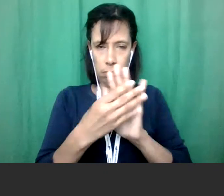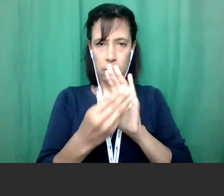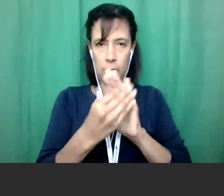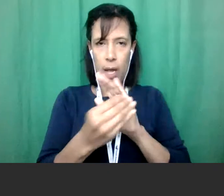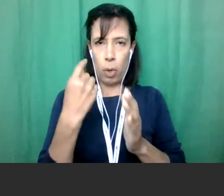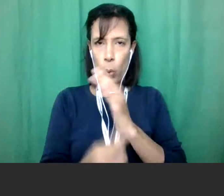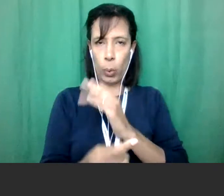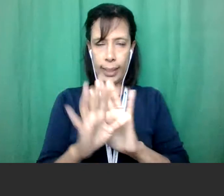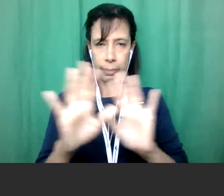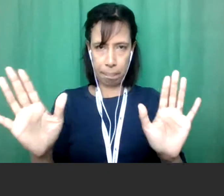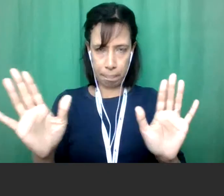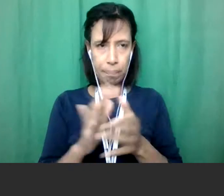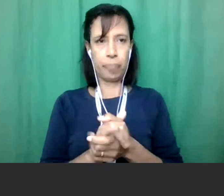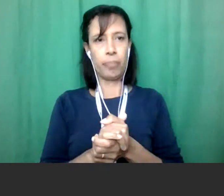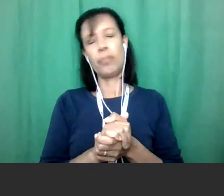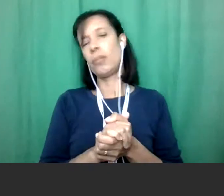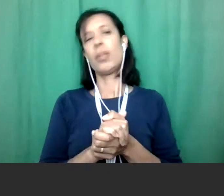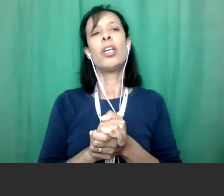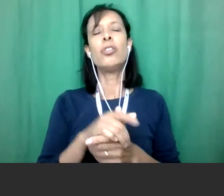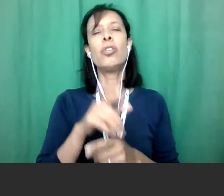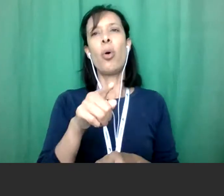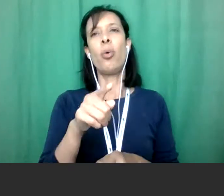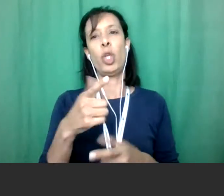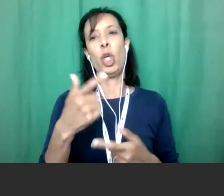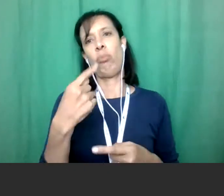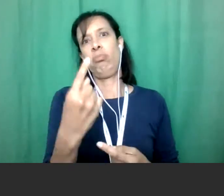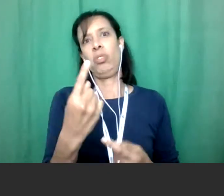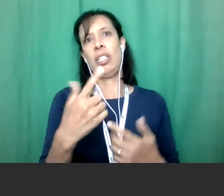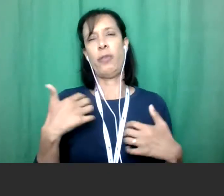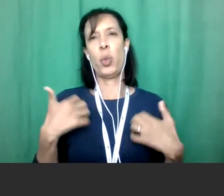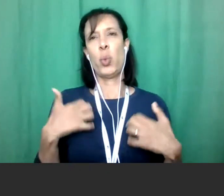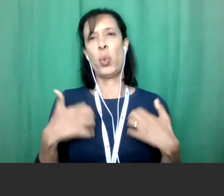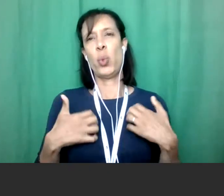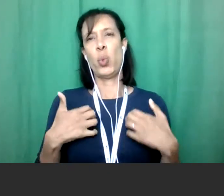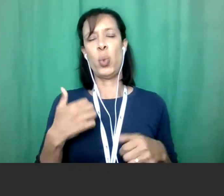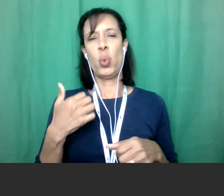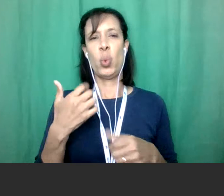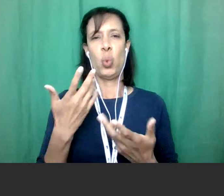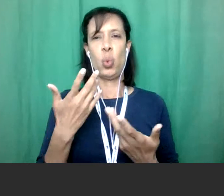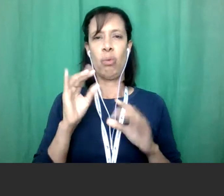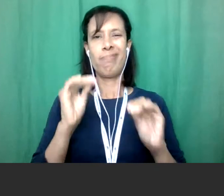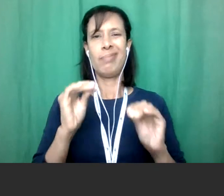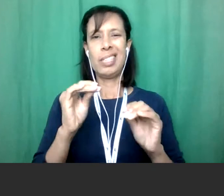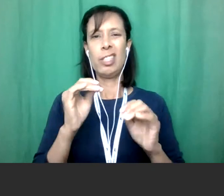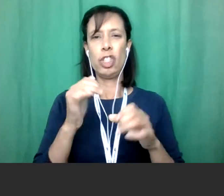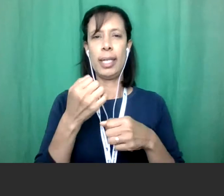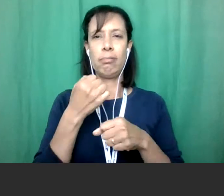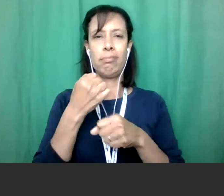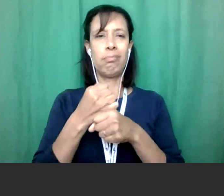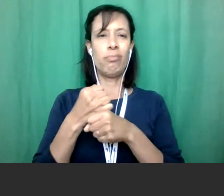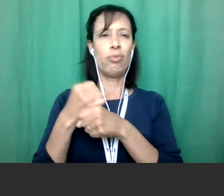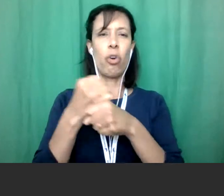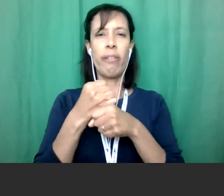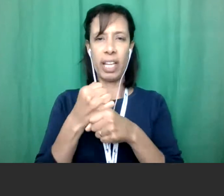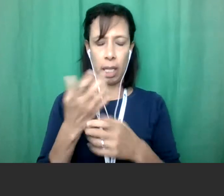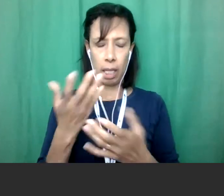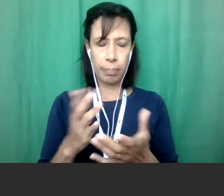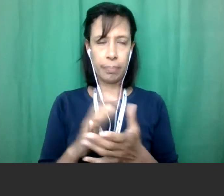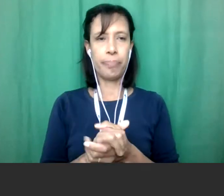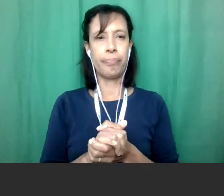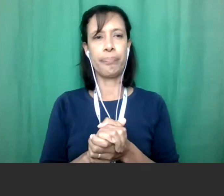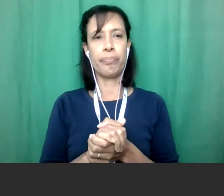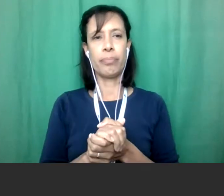example, you are interested in geography teaching. Okay, that would be your topic, but that's